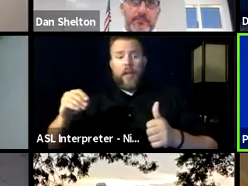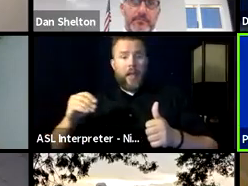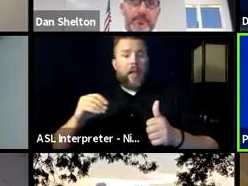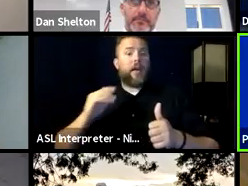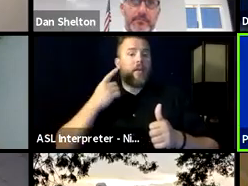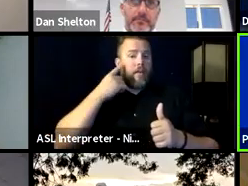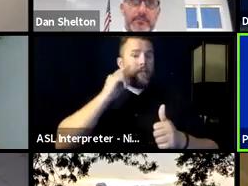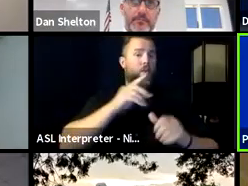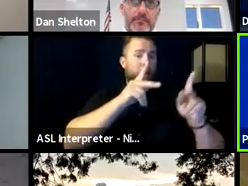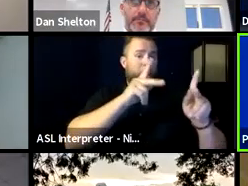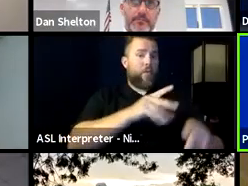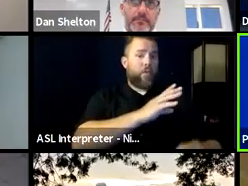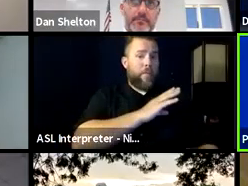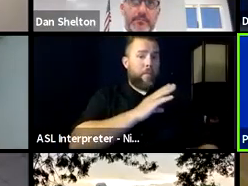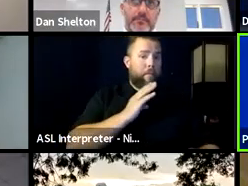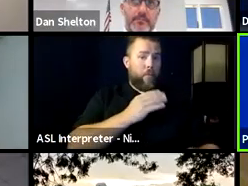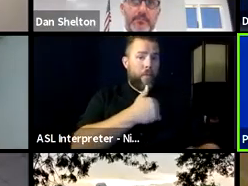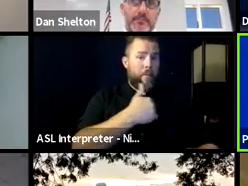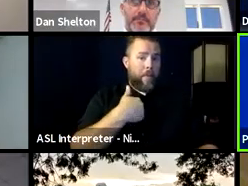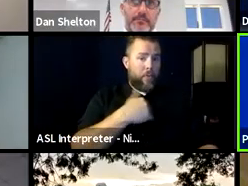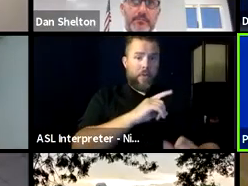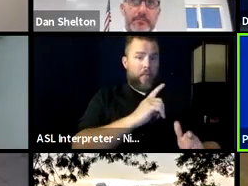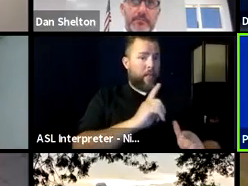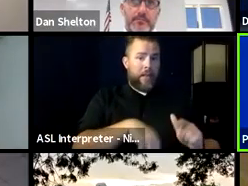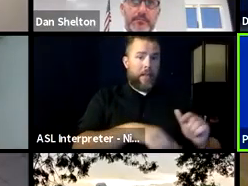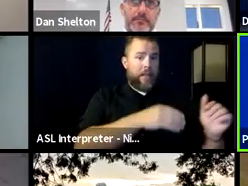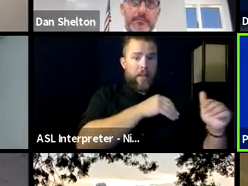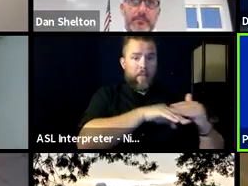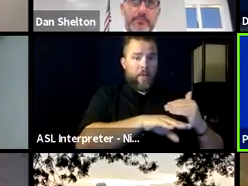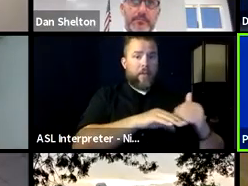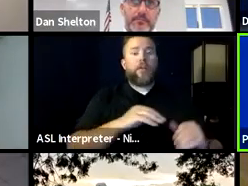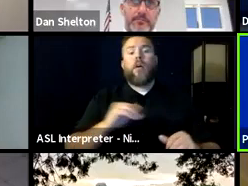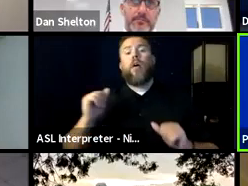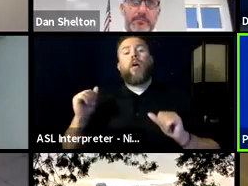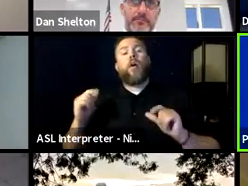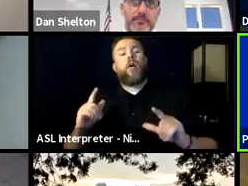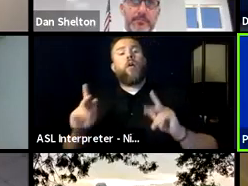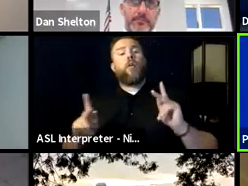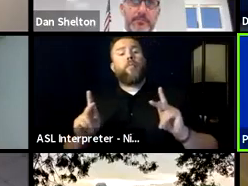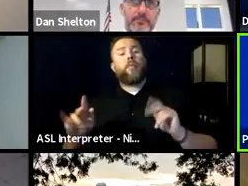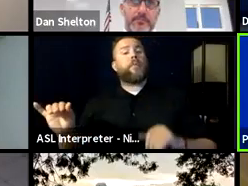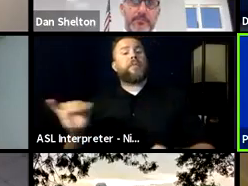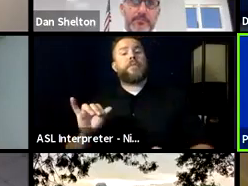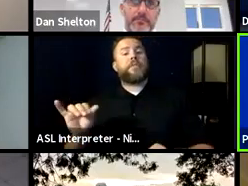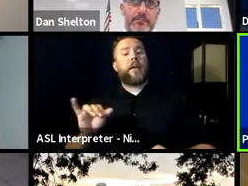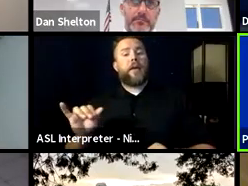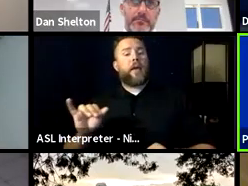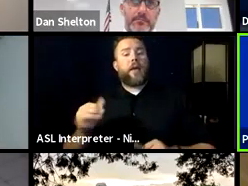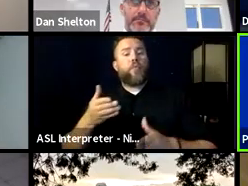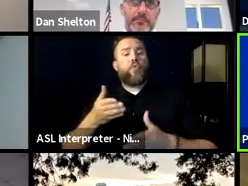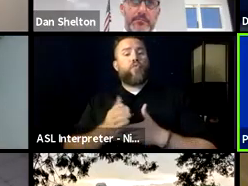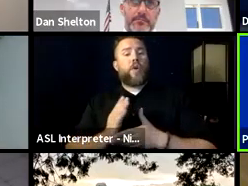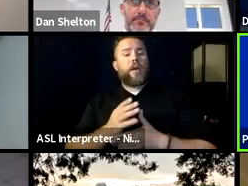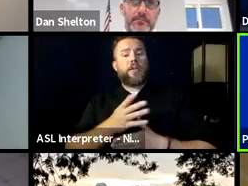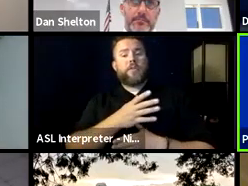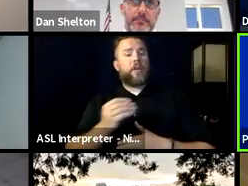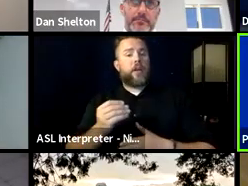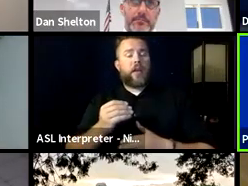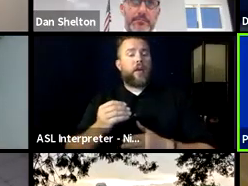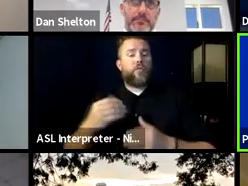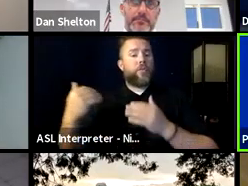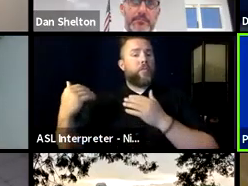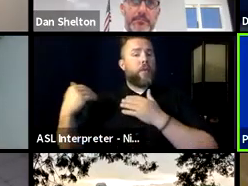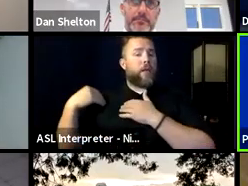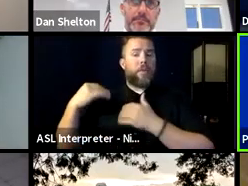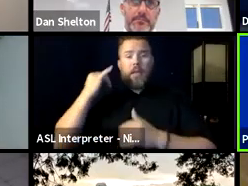for the meeting. Any members attending virtually would have the same rights and responsibilities when attending virtually as when they are physically present at a Board